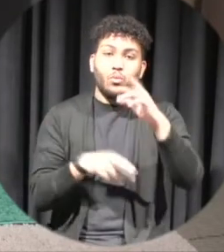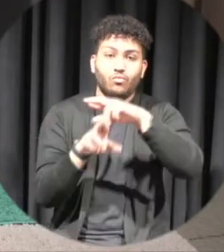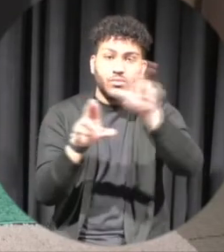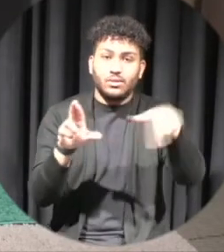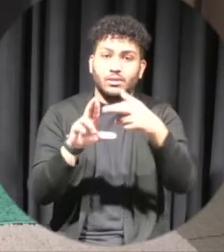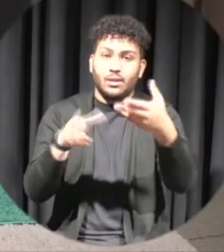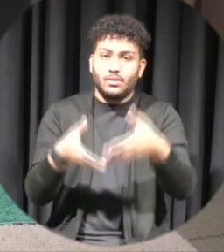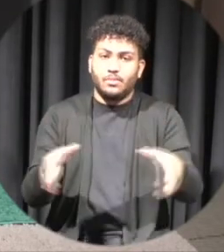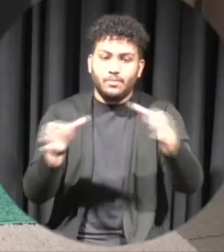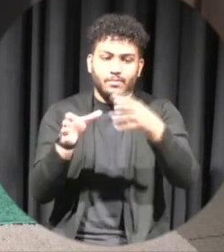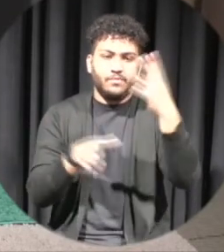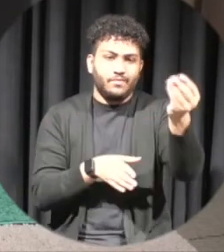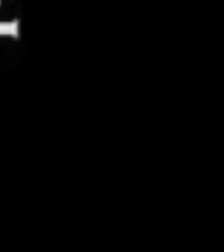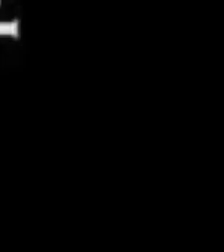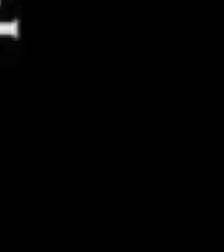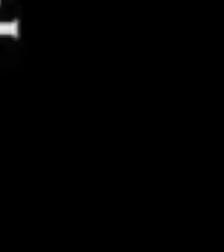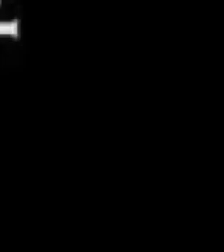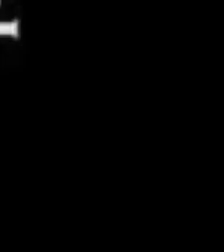emptied.